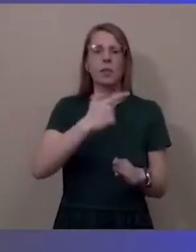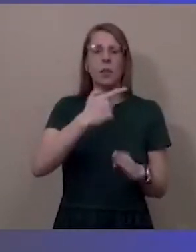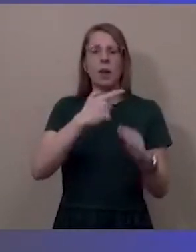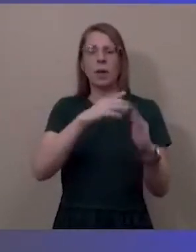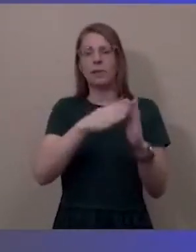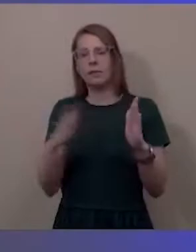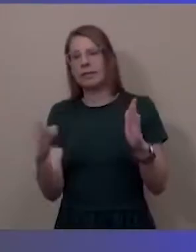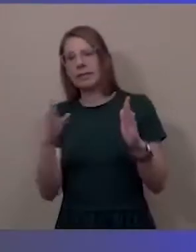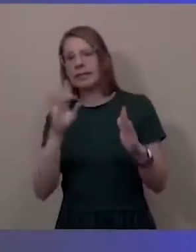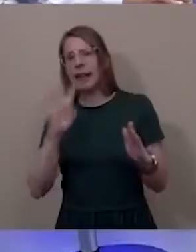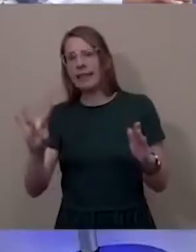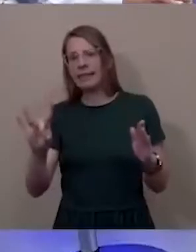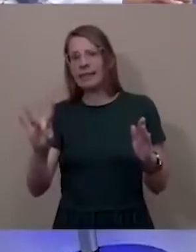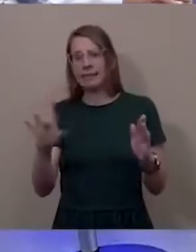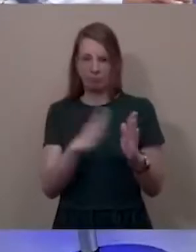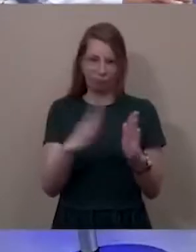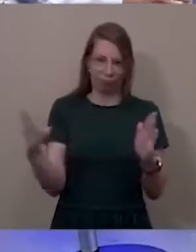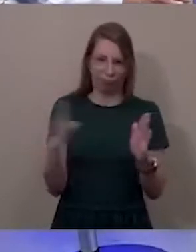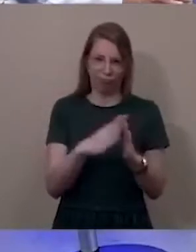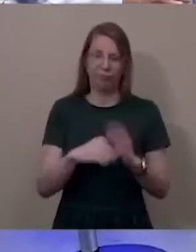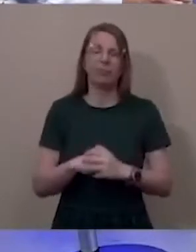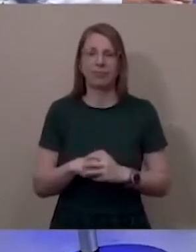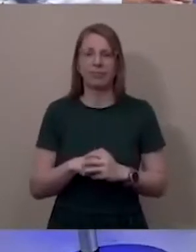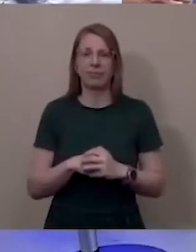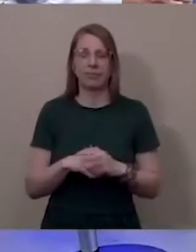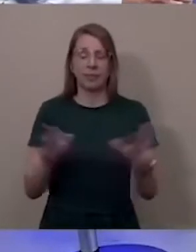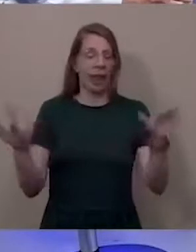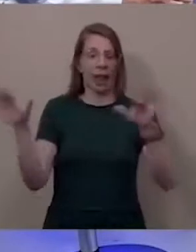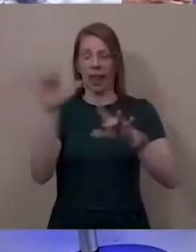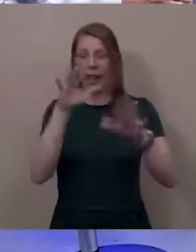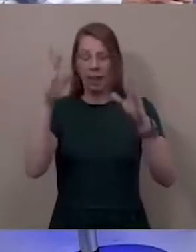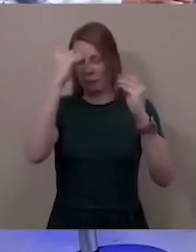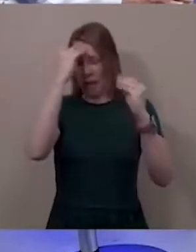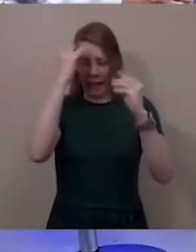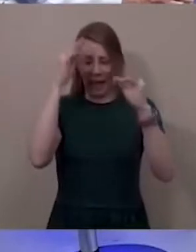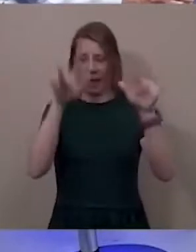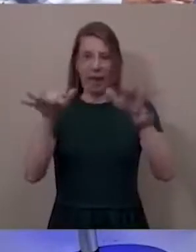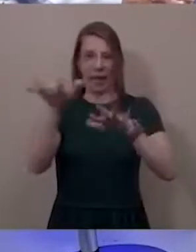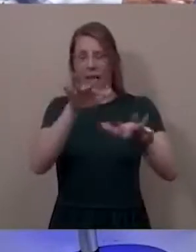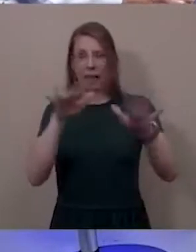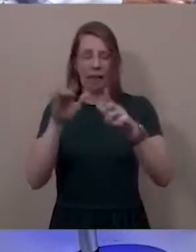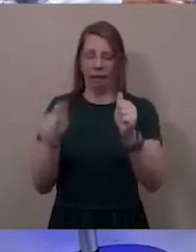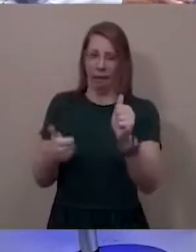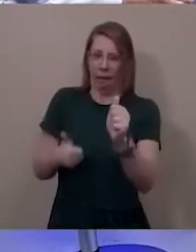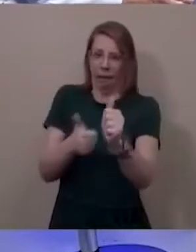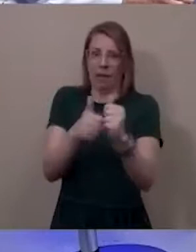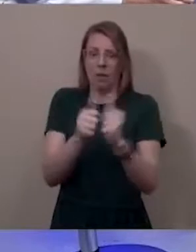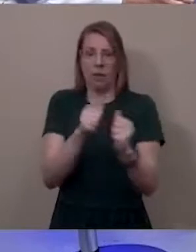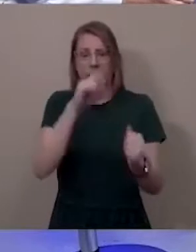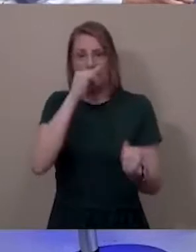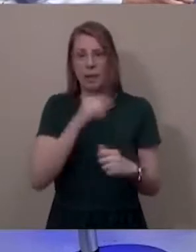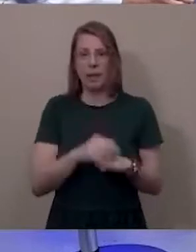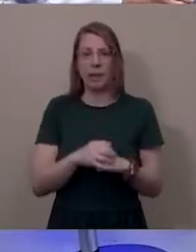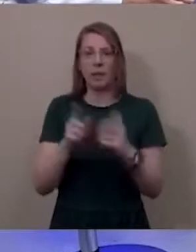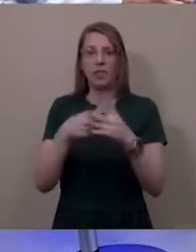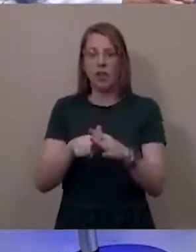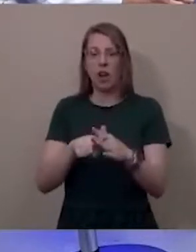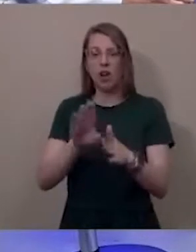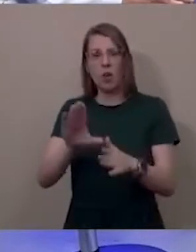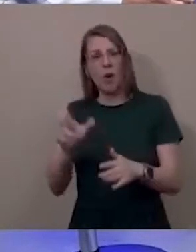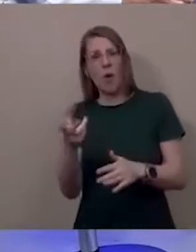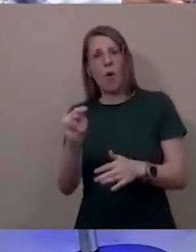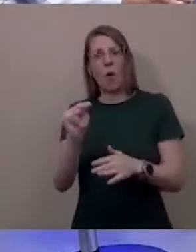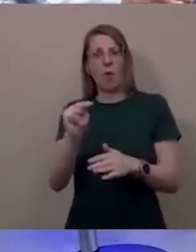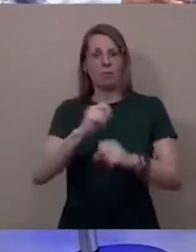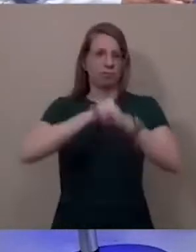8. All right. So yeah, there's Wow. a lot of scrambled. It is a lot in of there. scrambling just to keep Yeah. up, but you can field your own starting offensive football team. I'm ready to